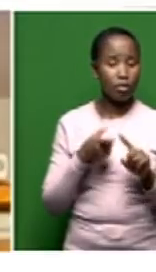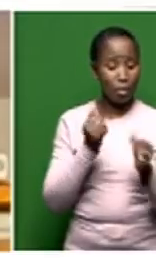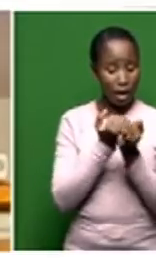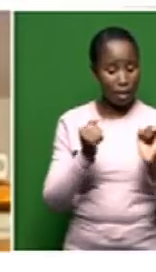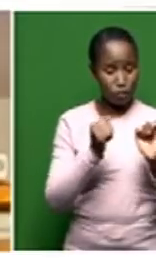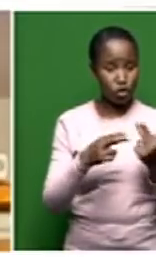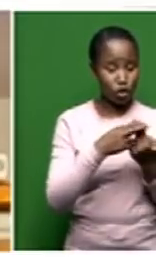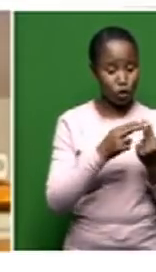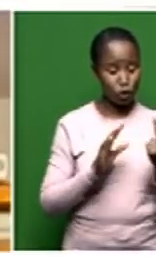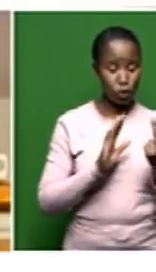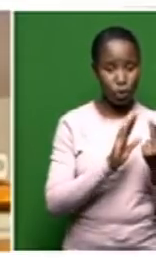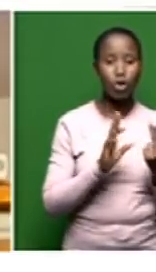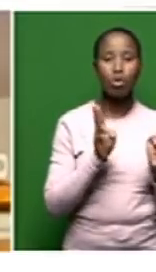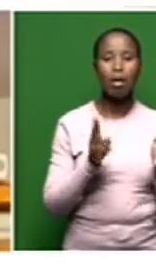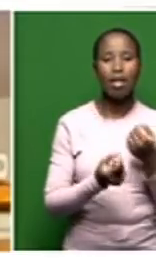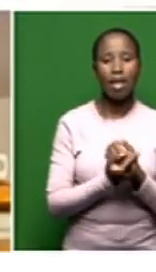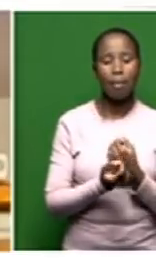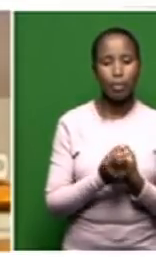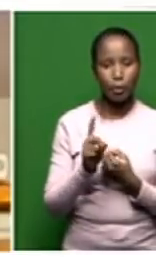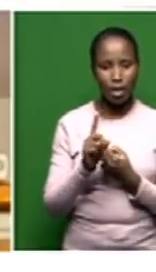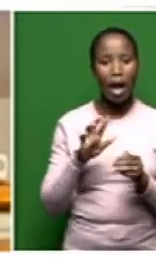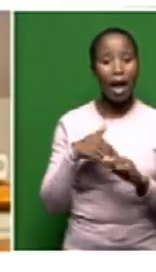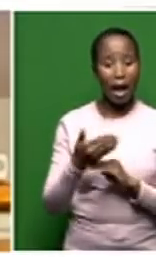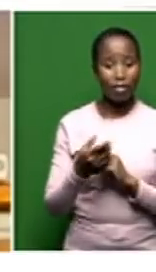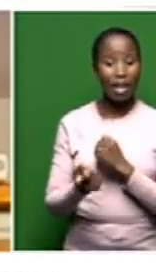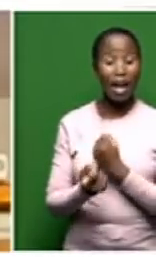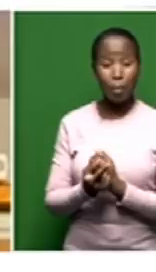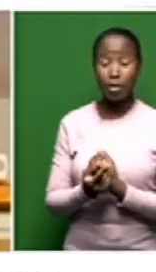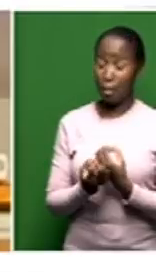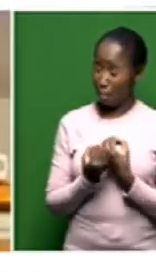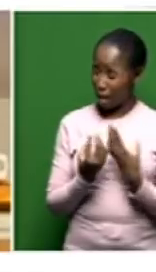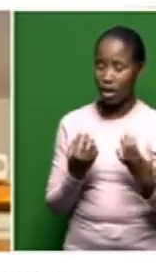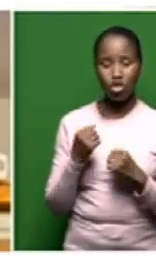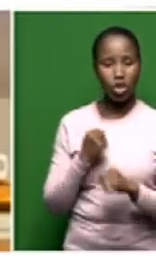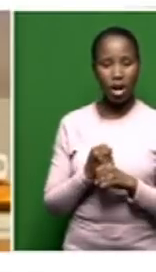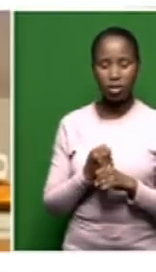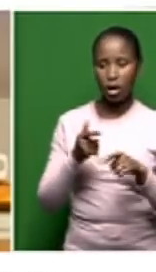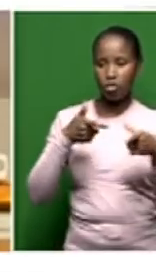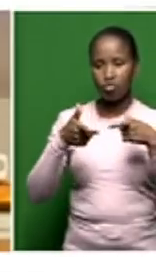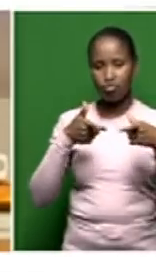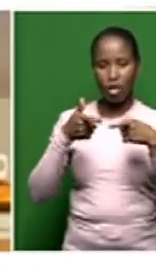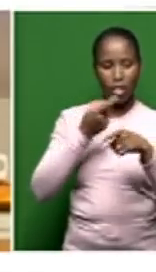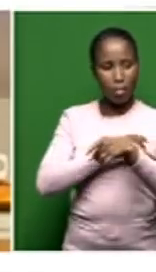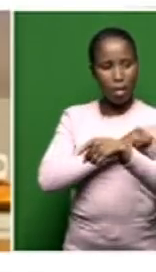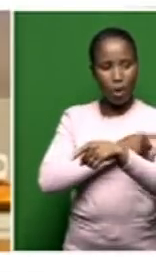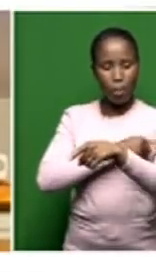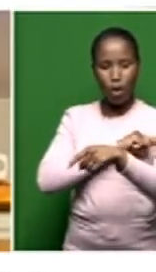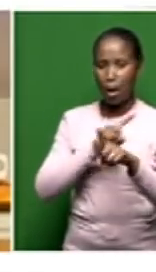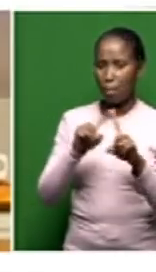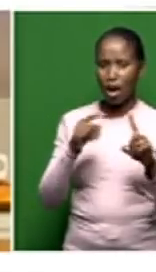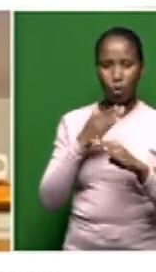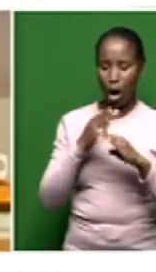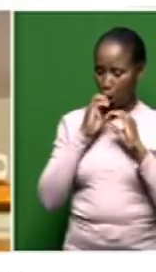Now, normally this is what happens after sort of 3 decades of in power. If a liberation movement